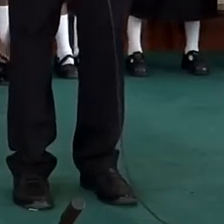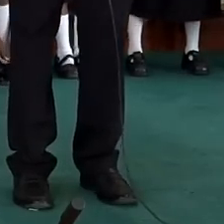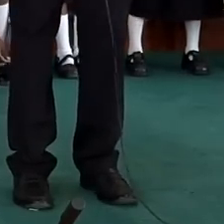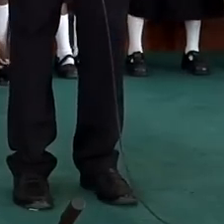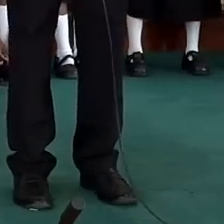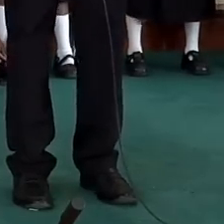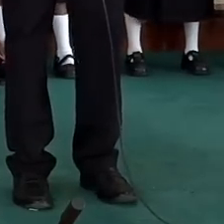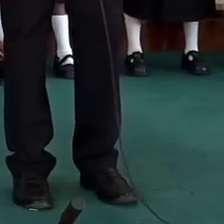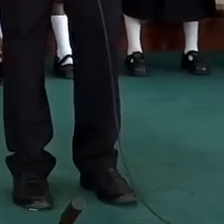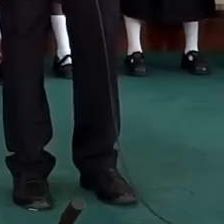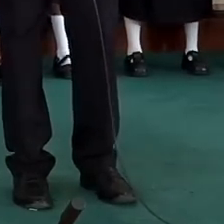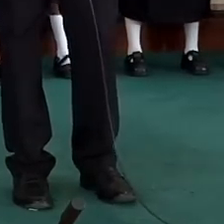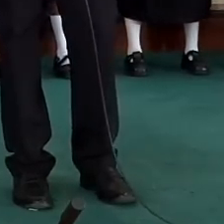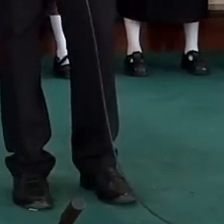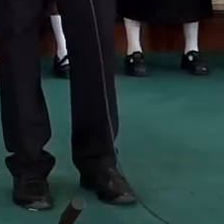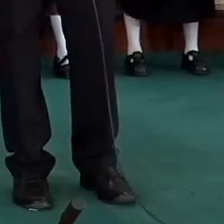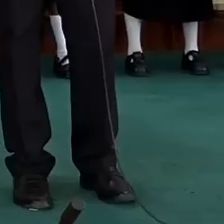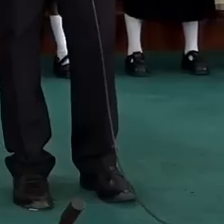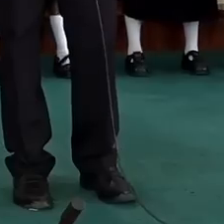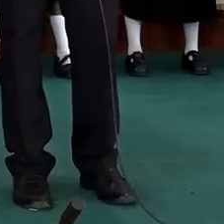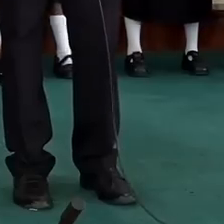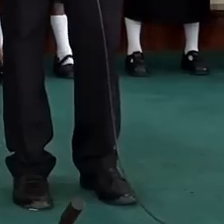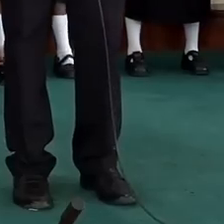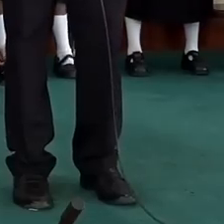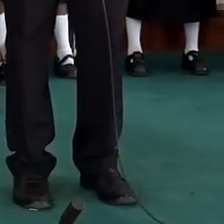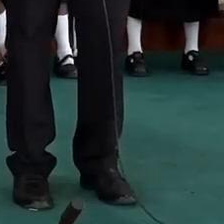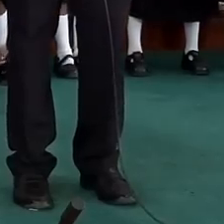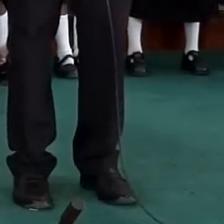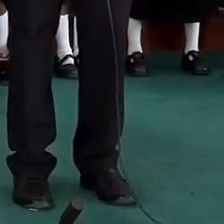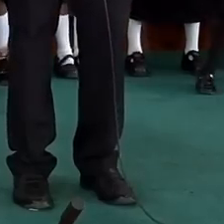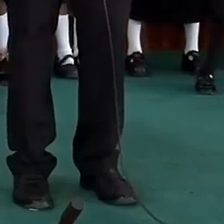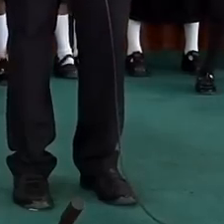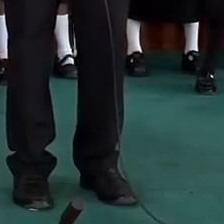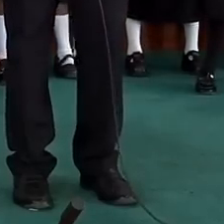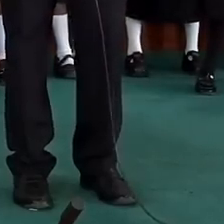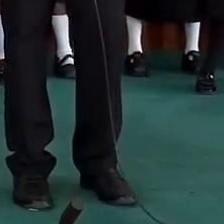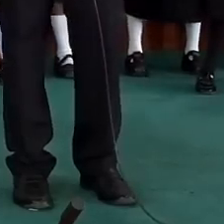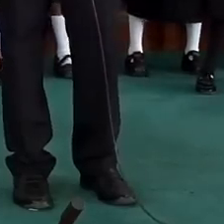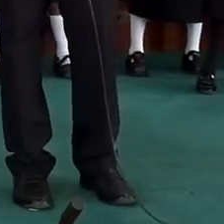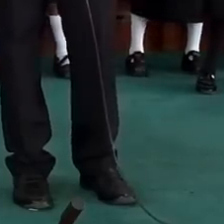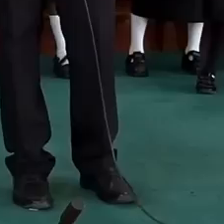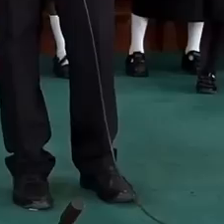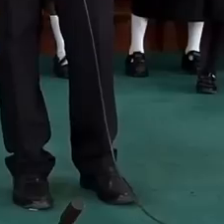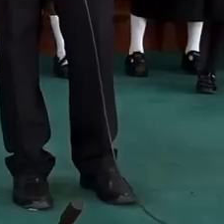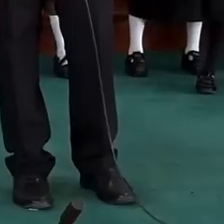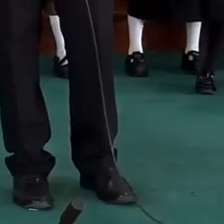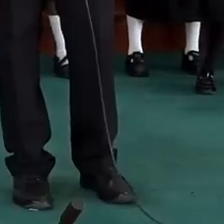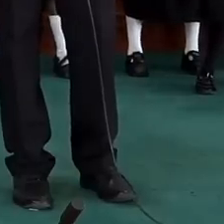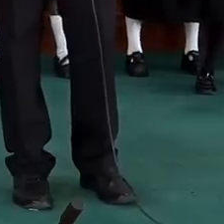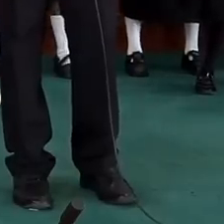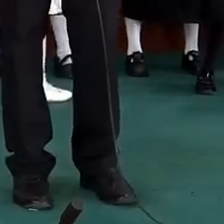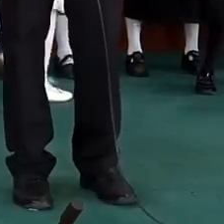Maybe you came in this place today. Not by accident. The Spirit of the Lord brought you here because He wants to save